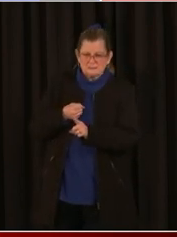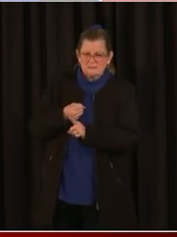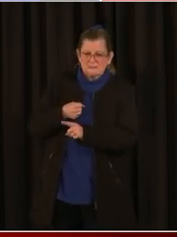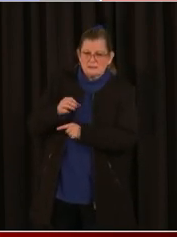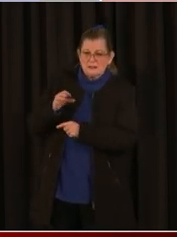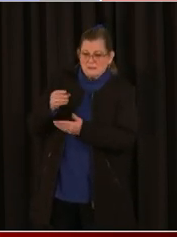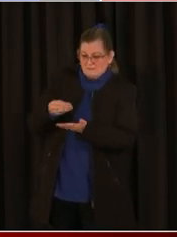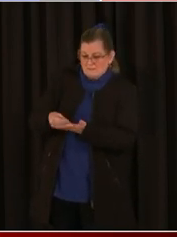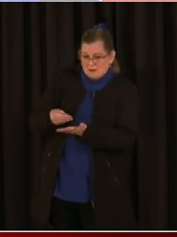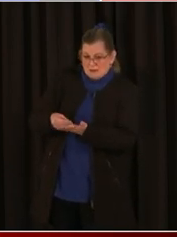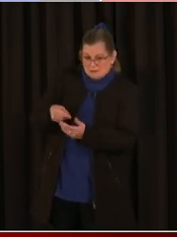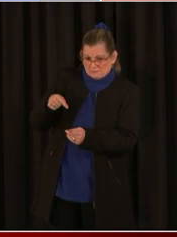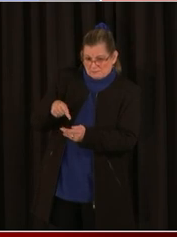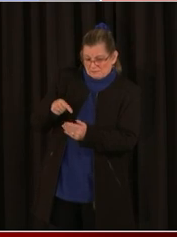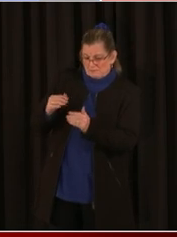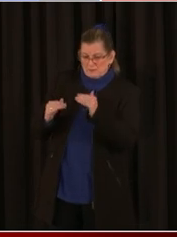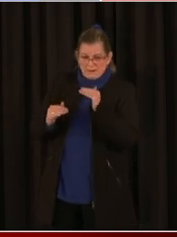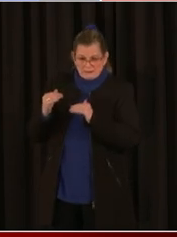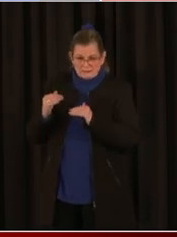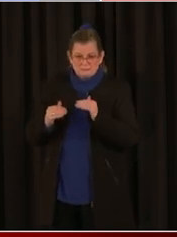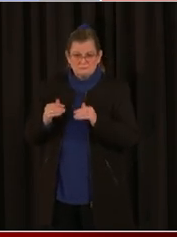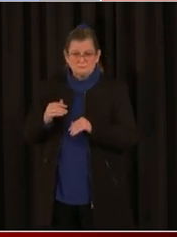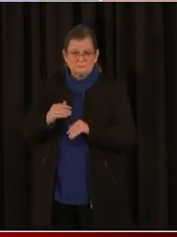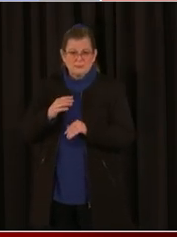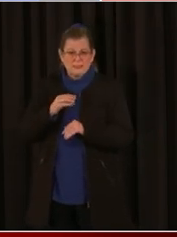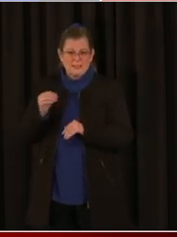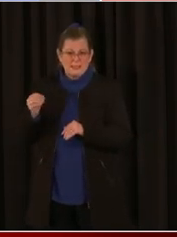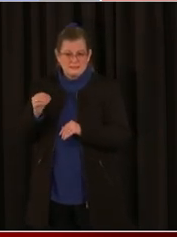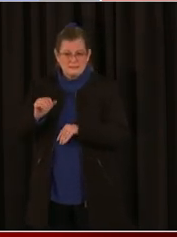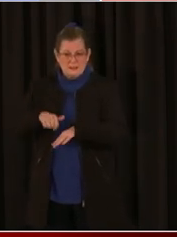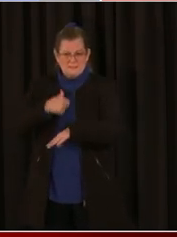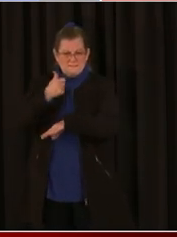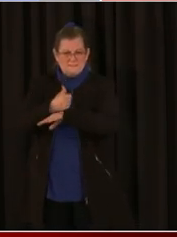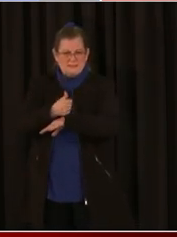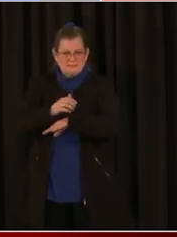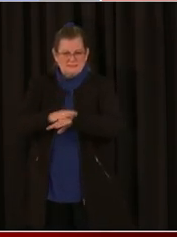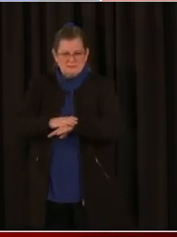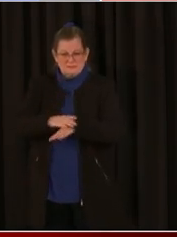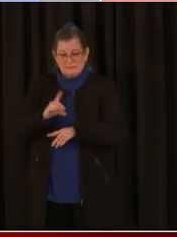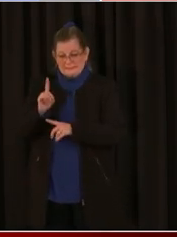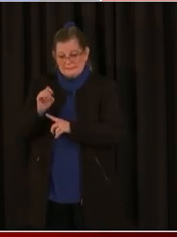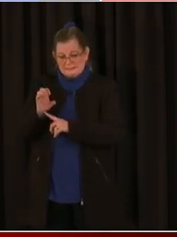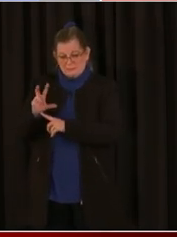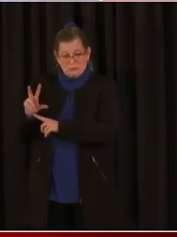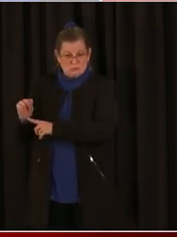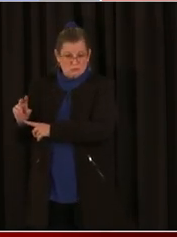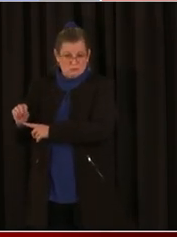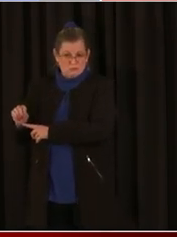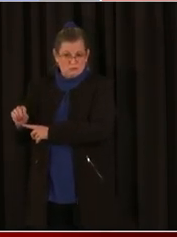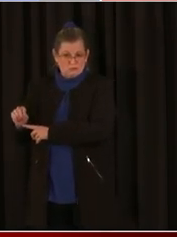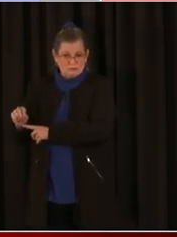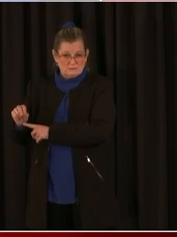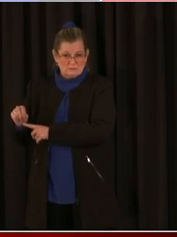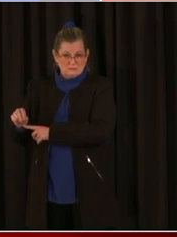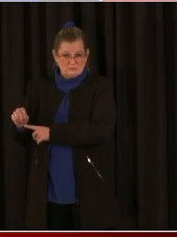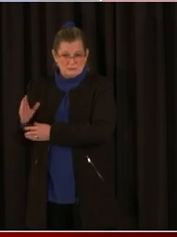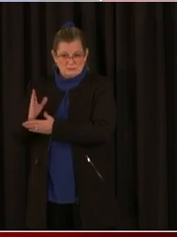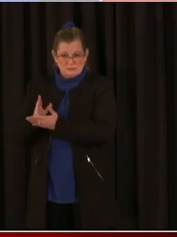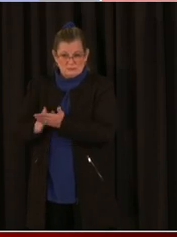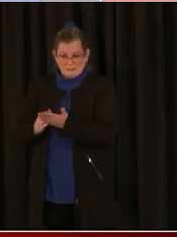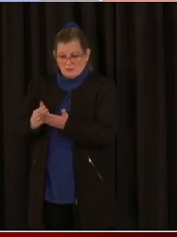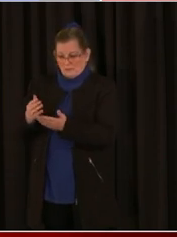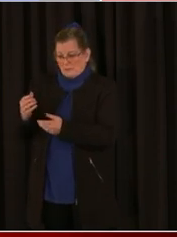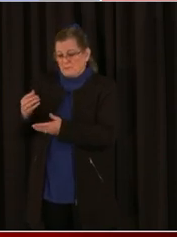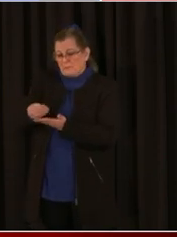a September 30th figure. And why am I saying that? Because some of that fund balance is money that was reserved for the current year